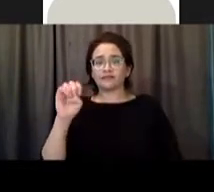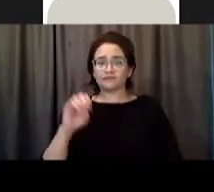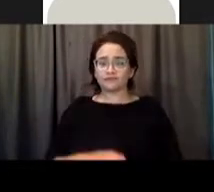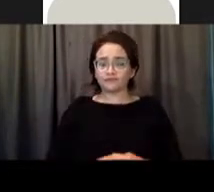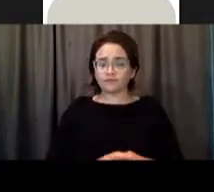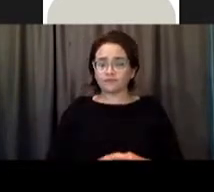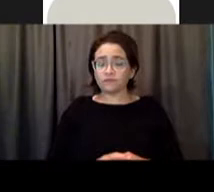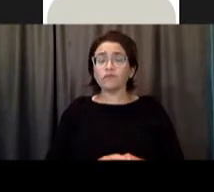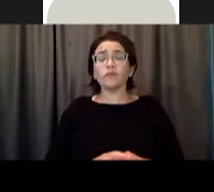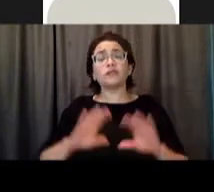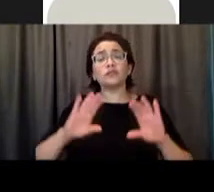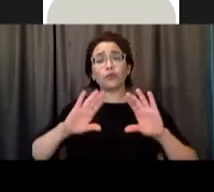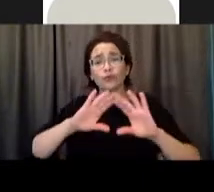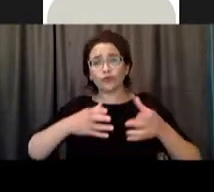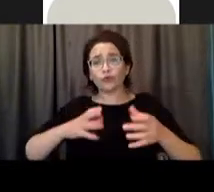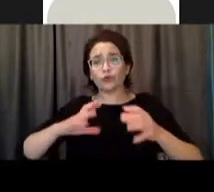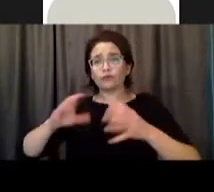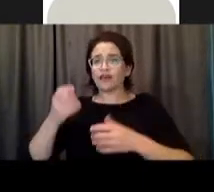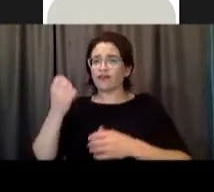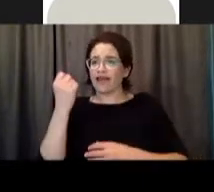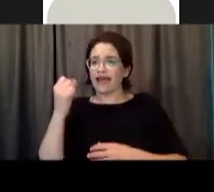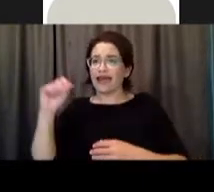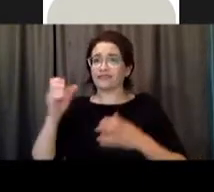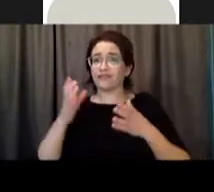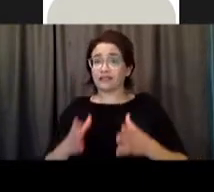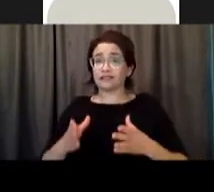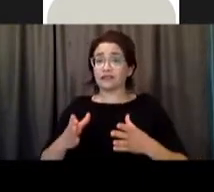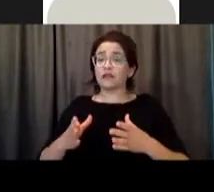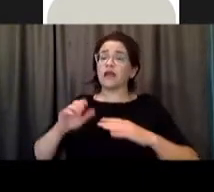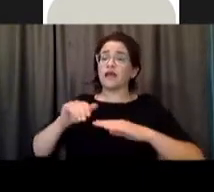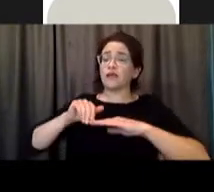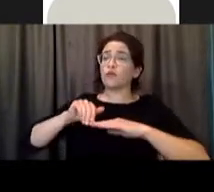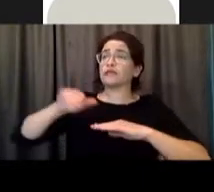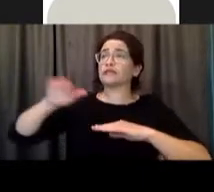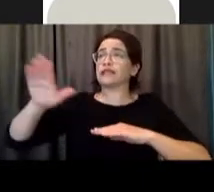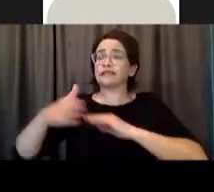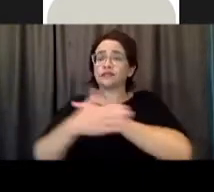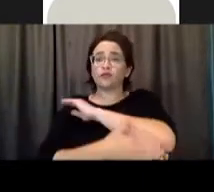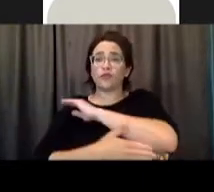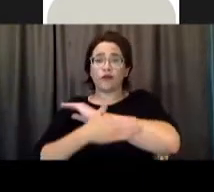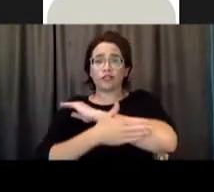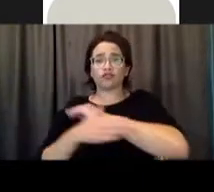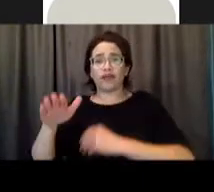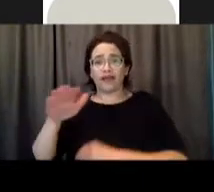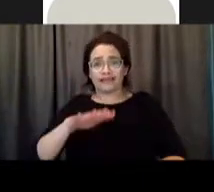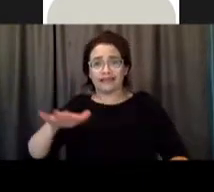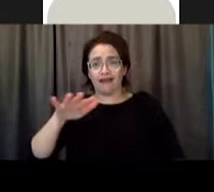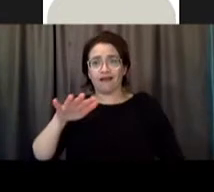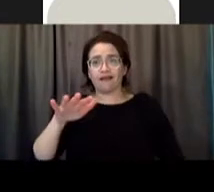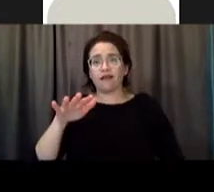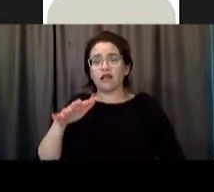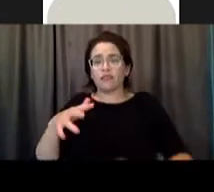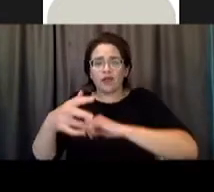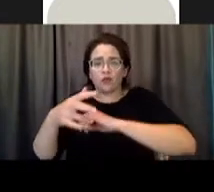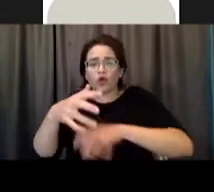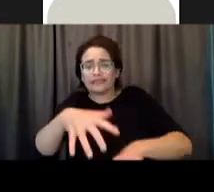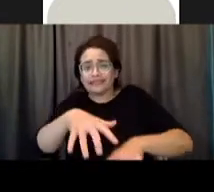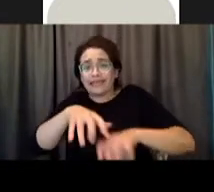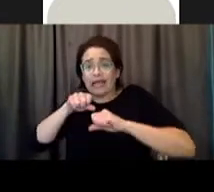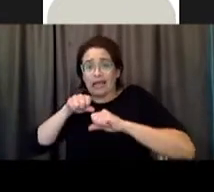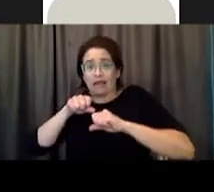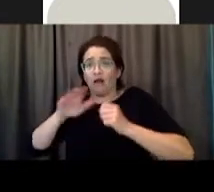Party were dispatched to the countryside. They were taking away every single scrap of food they could find,